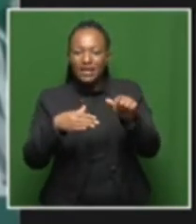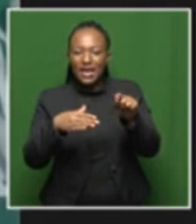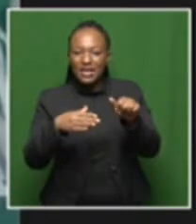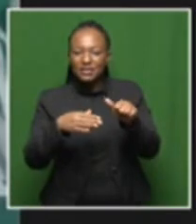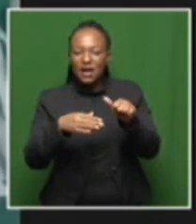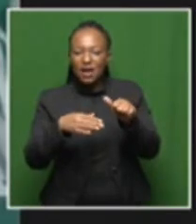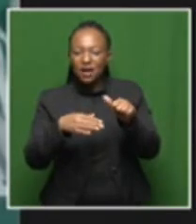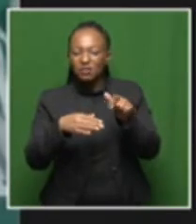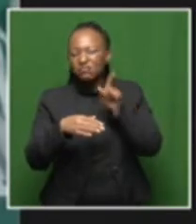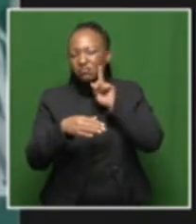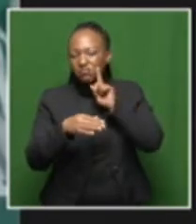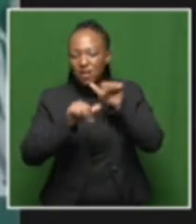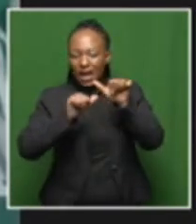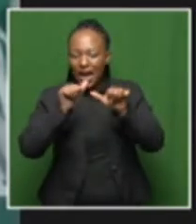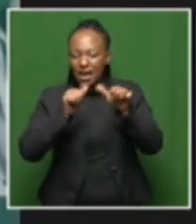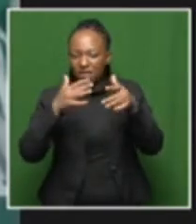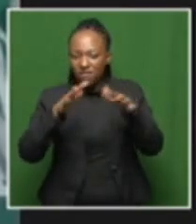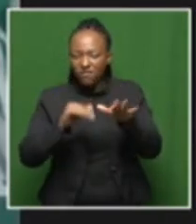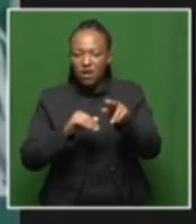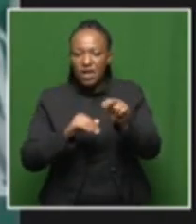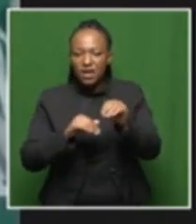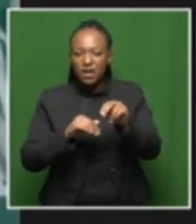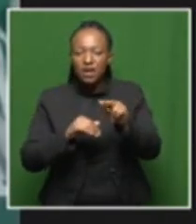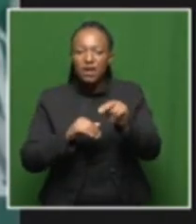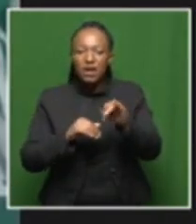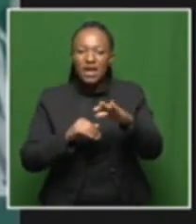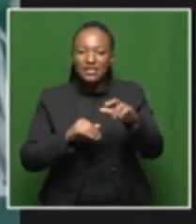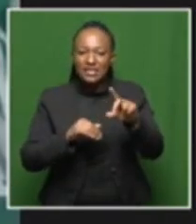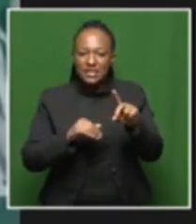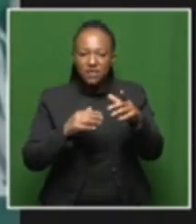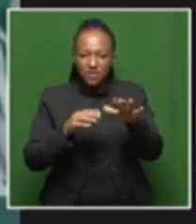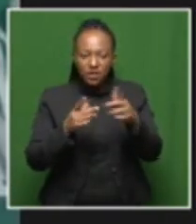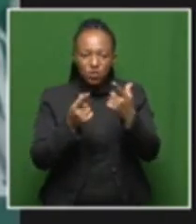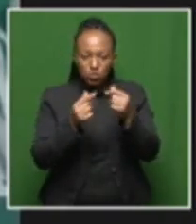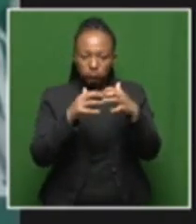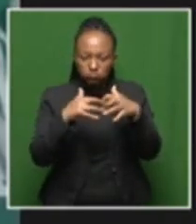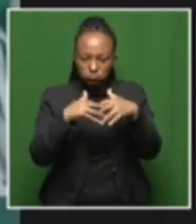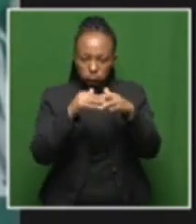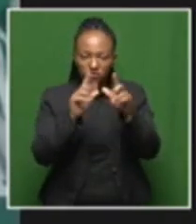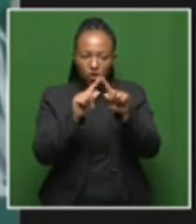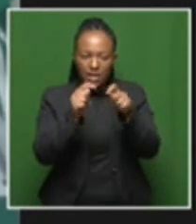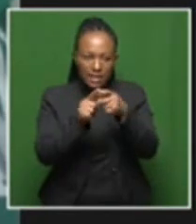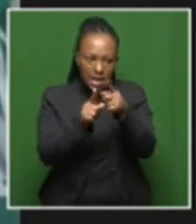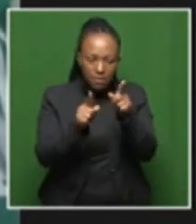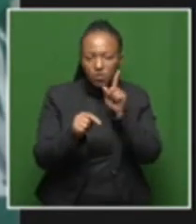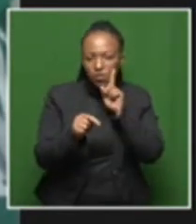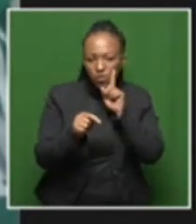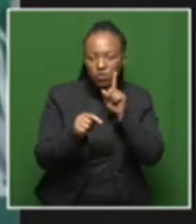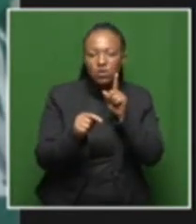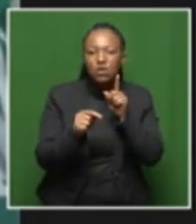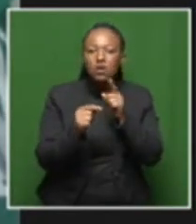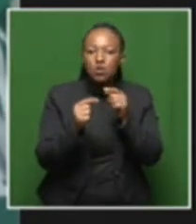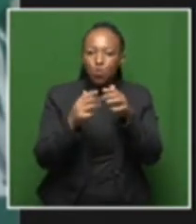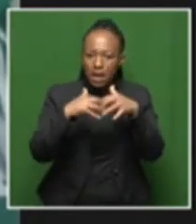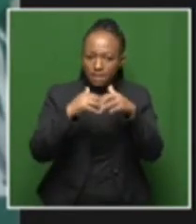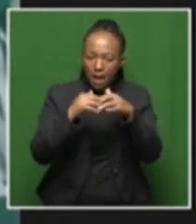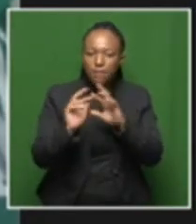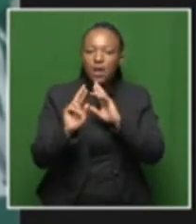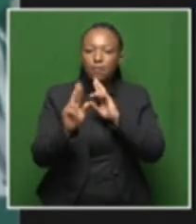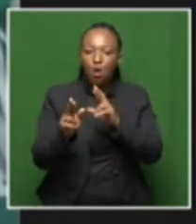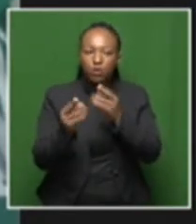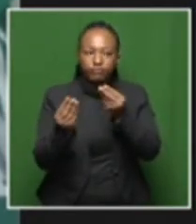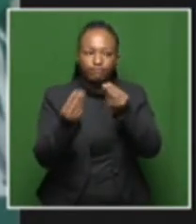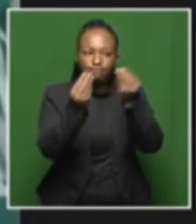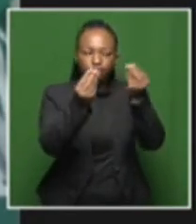from report that NICD produces for us and all the teams look at, then we compile a report to